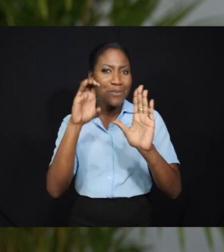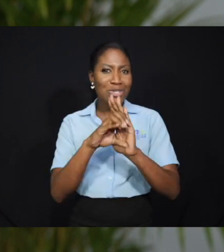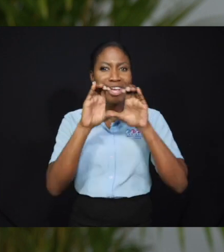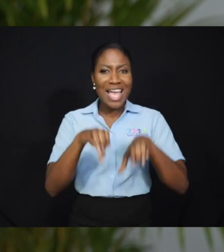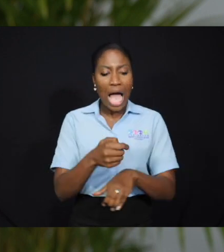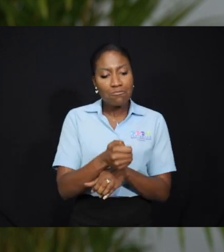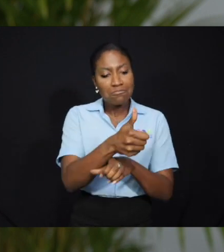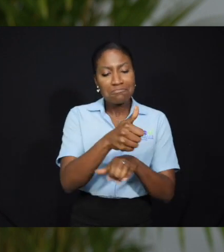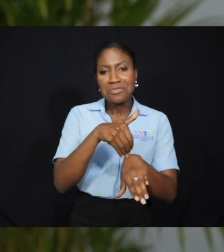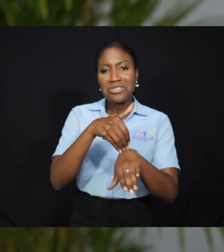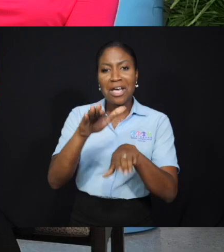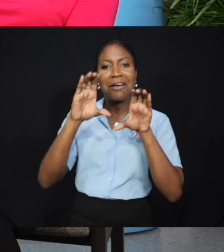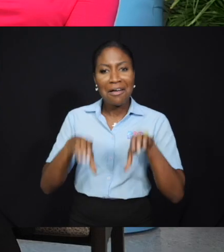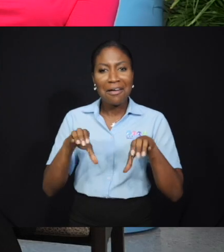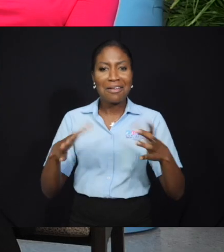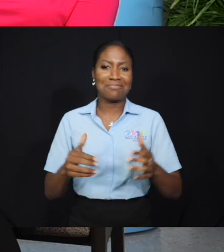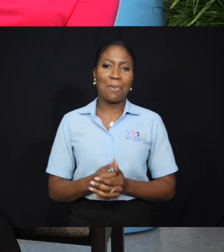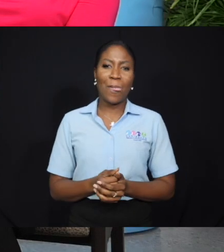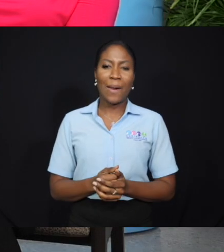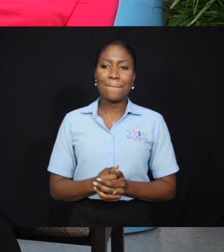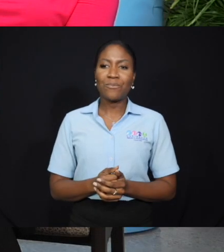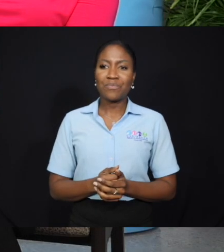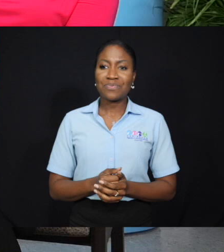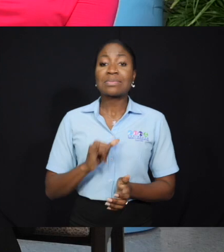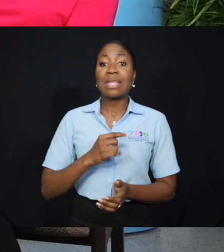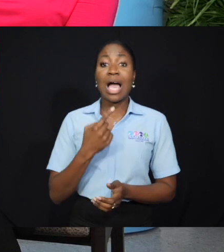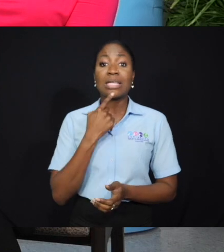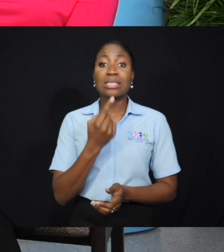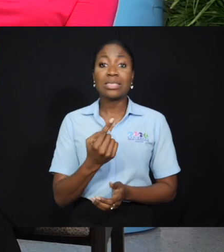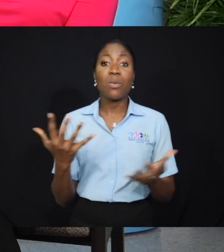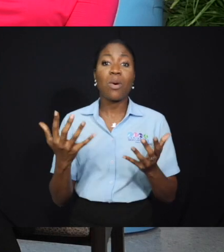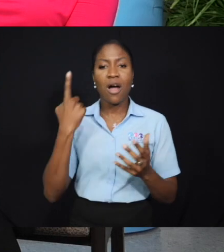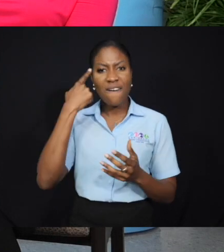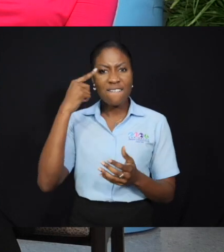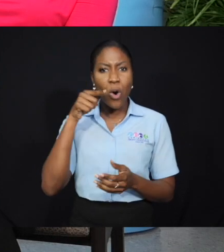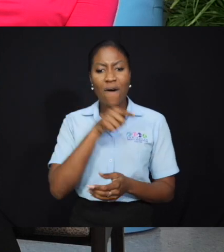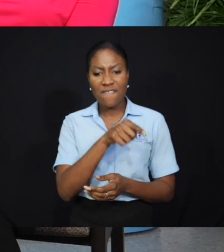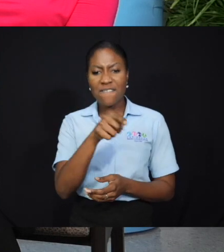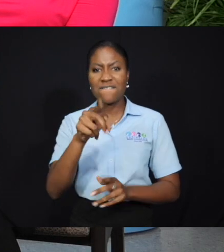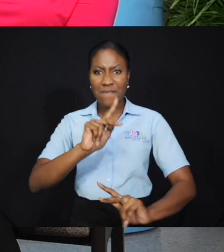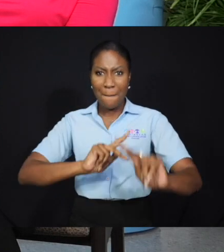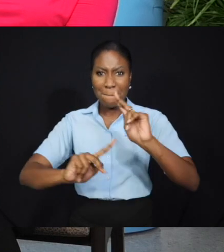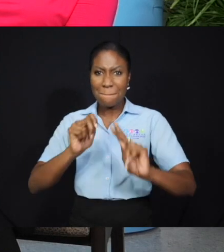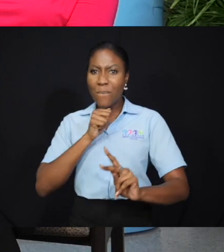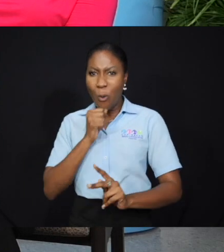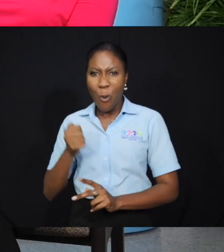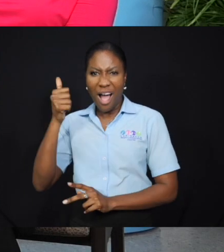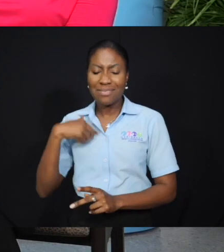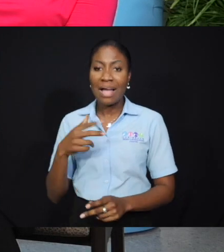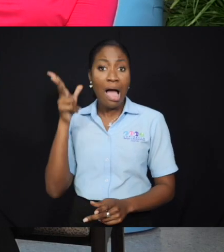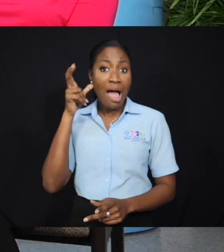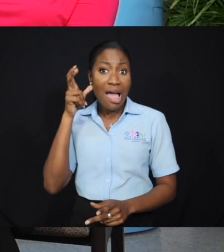and I'm saying this especially so for those seniors. I heard it from more than